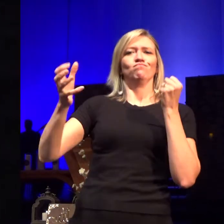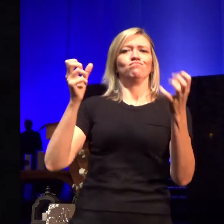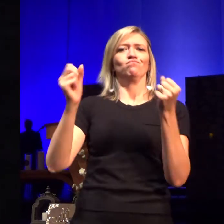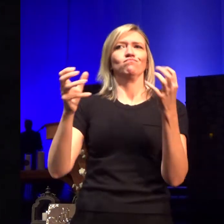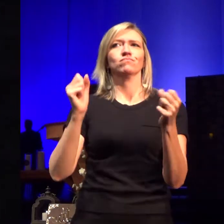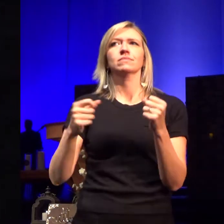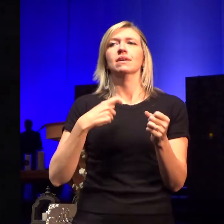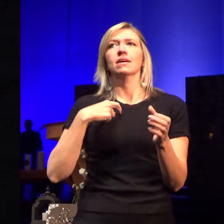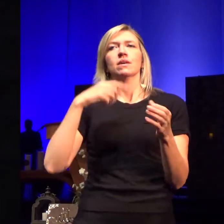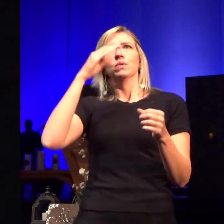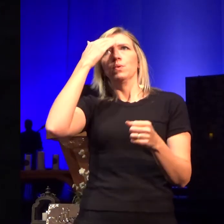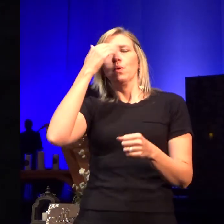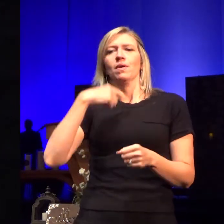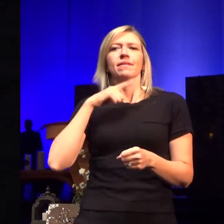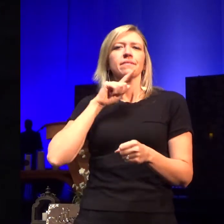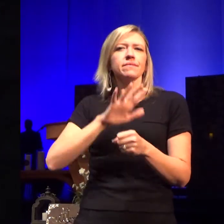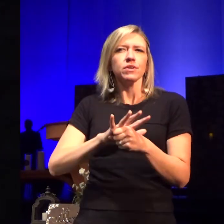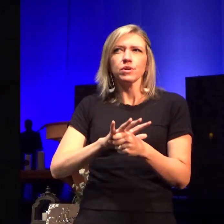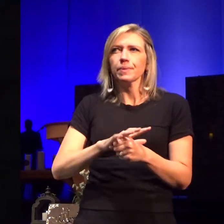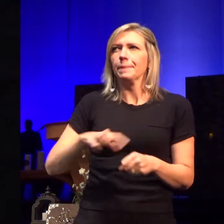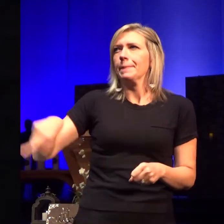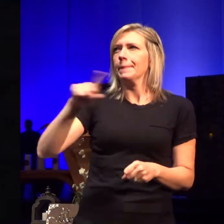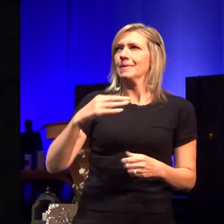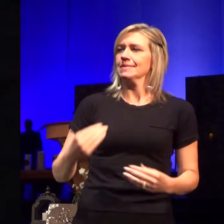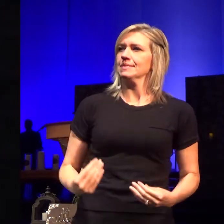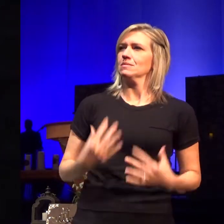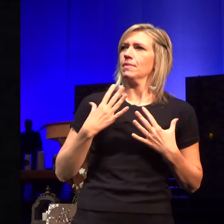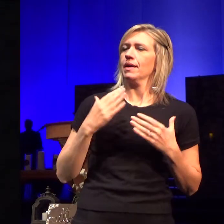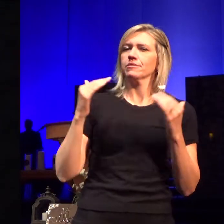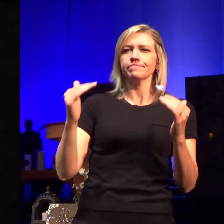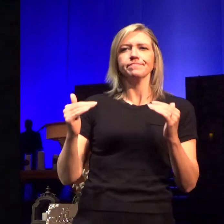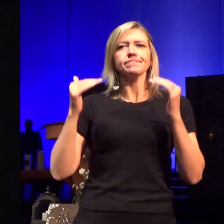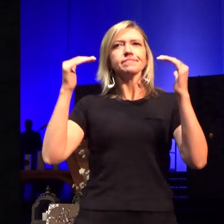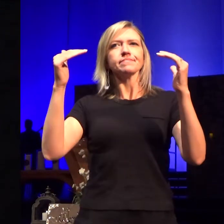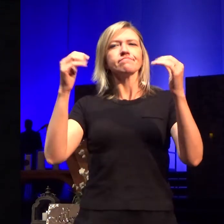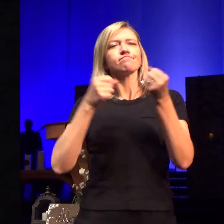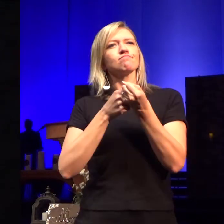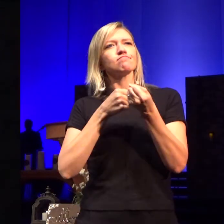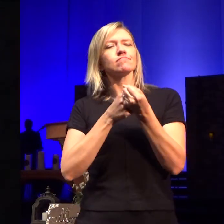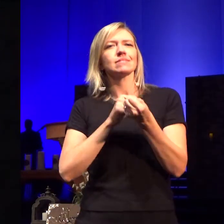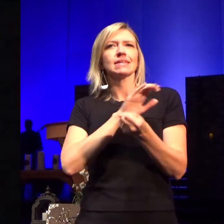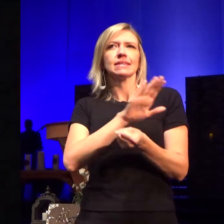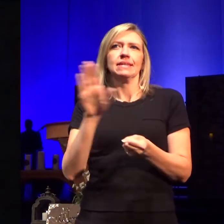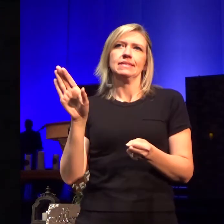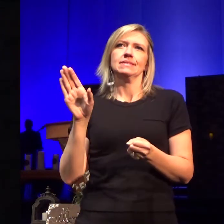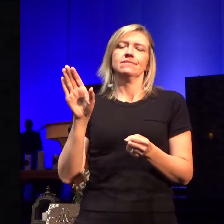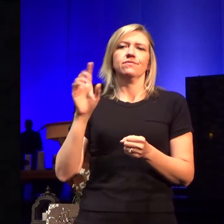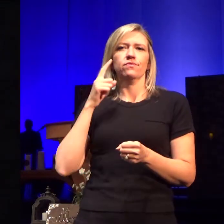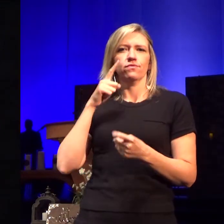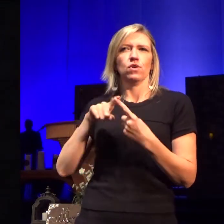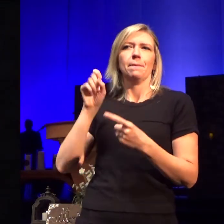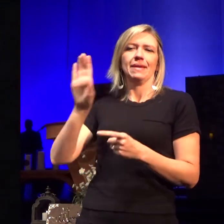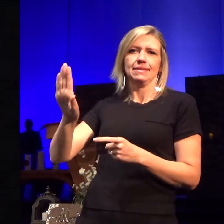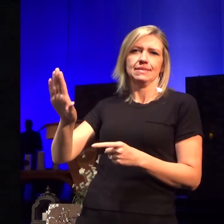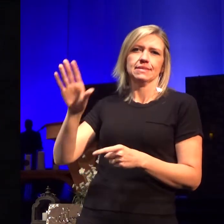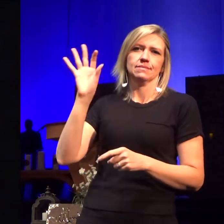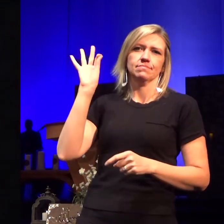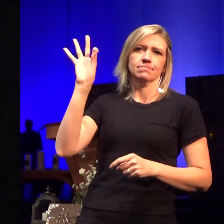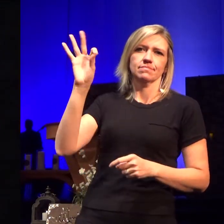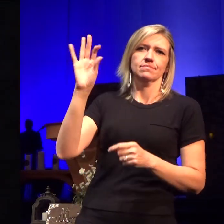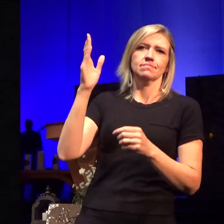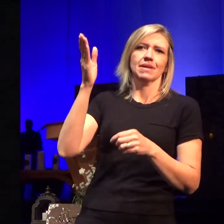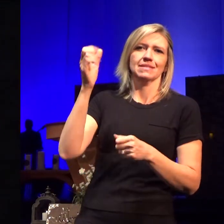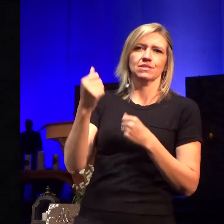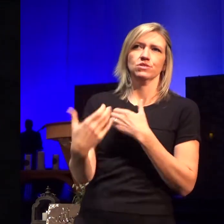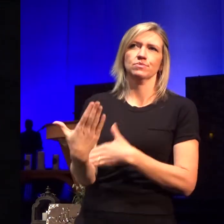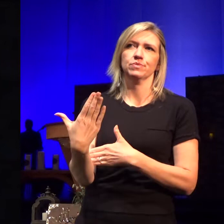know and affirm that we are inspired and uplifted by his profound message. Grateful for all